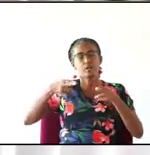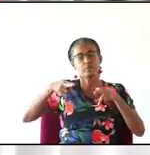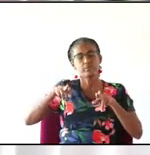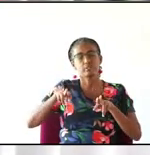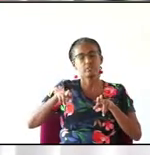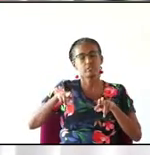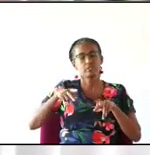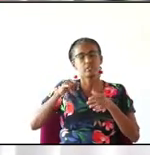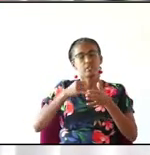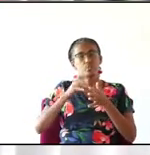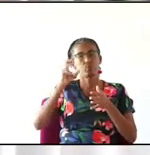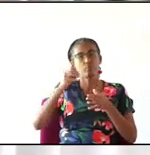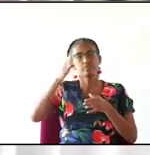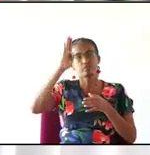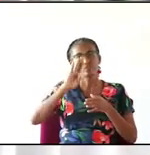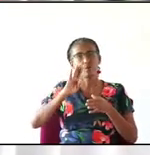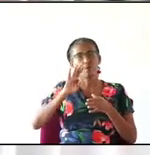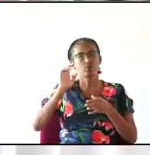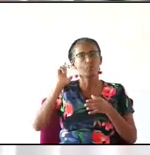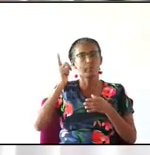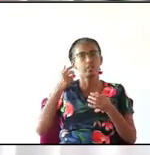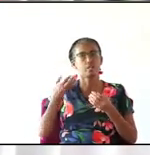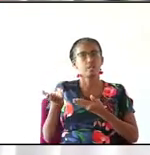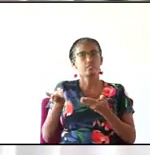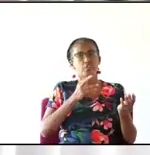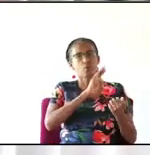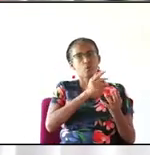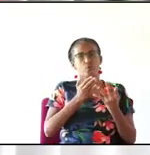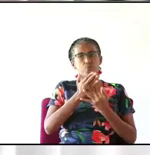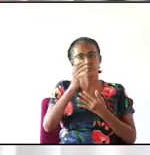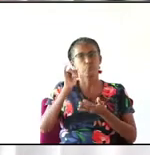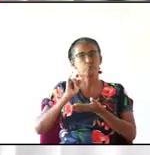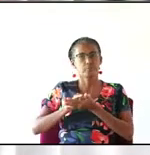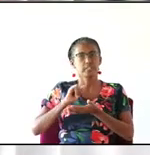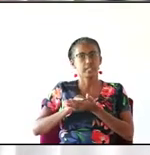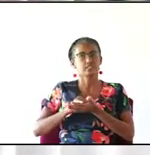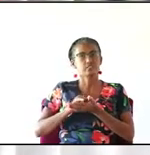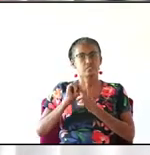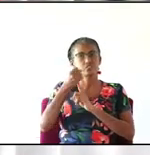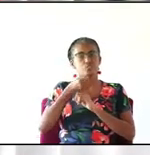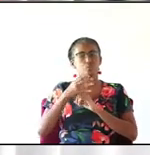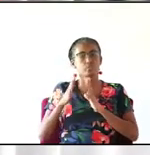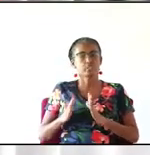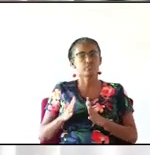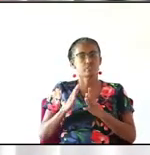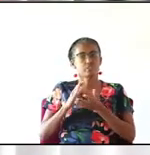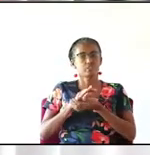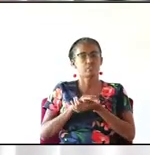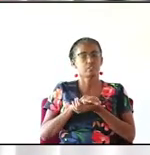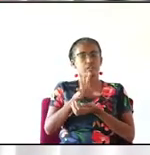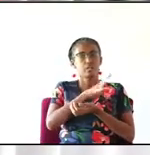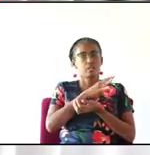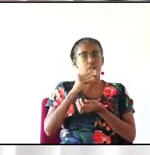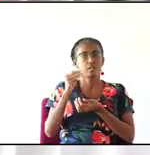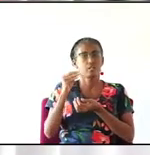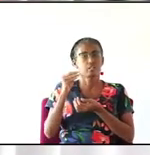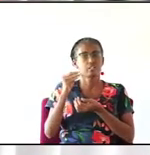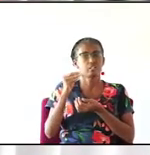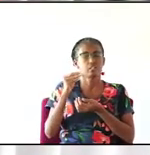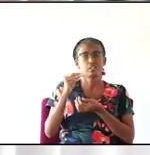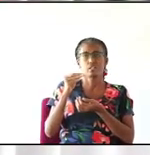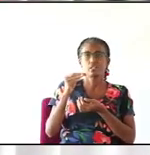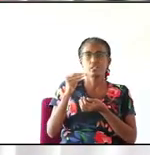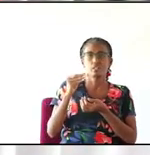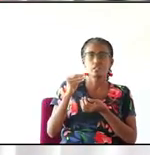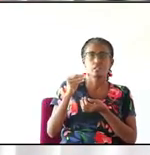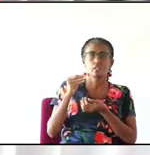it was God who was going to really take me through this situation. And